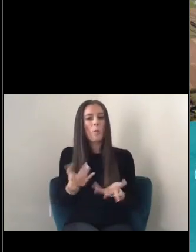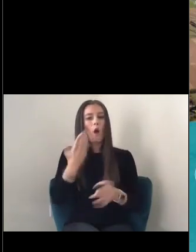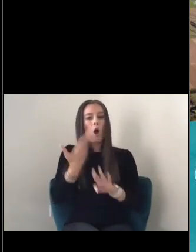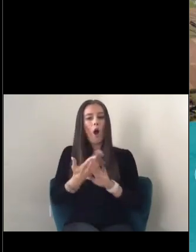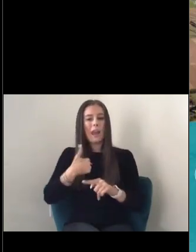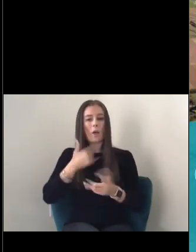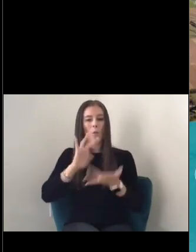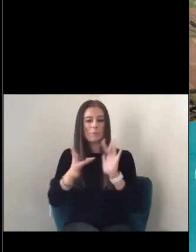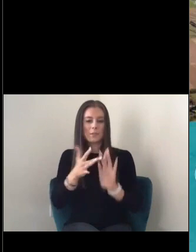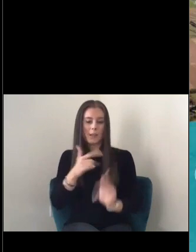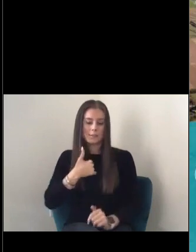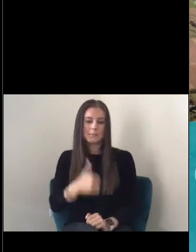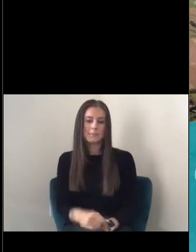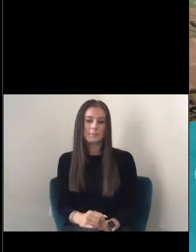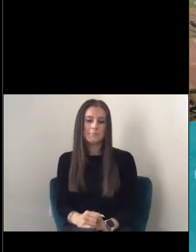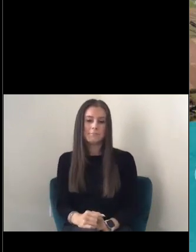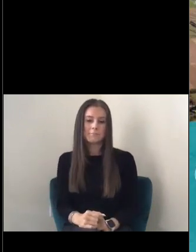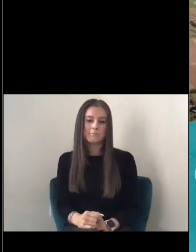website.